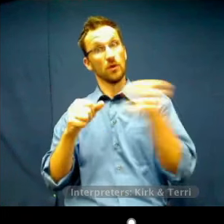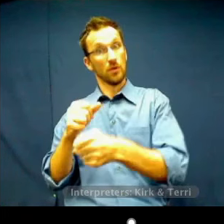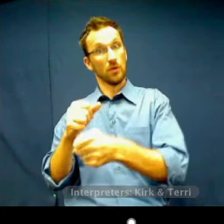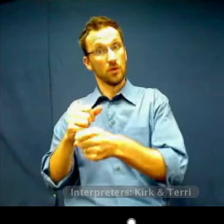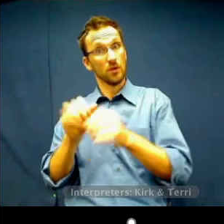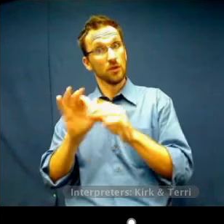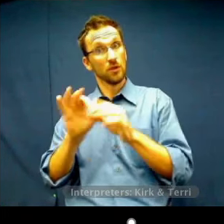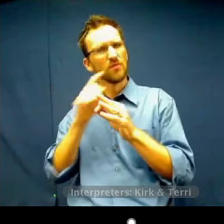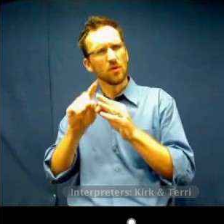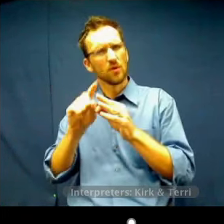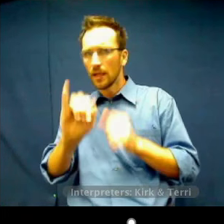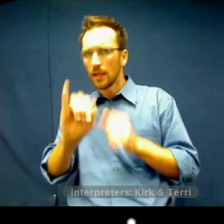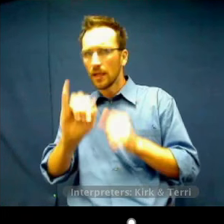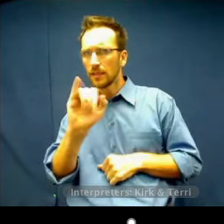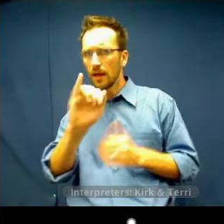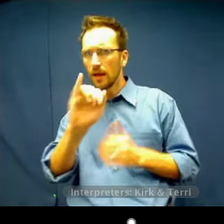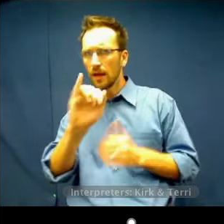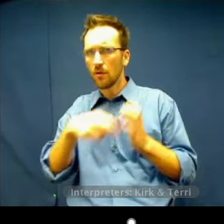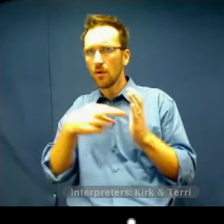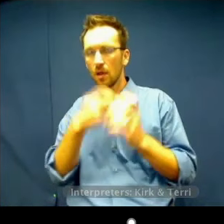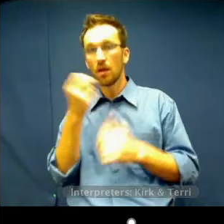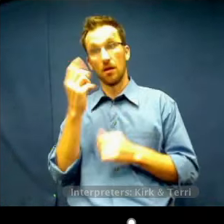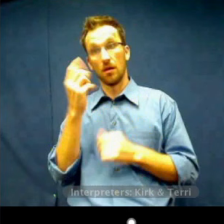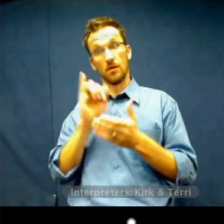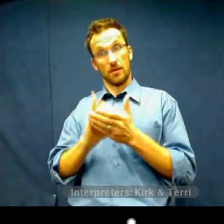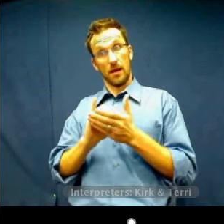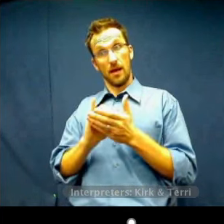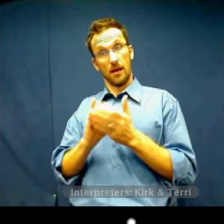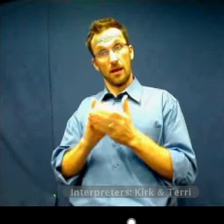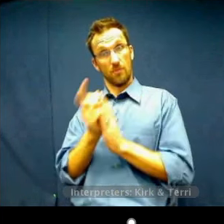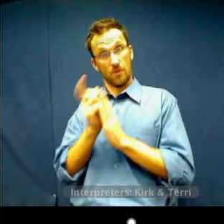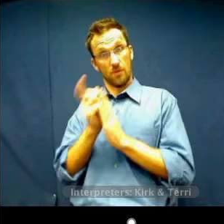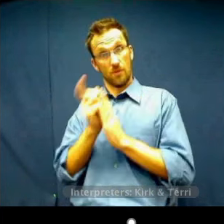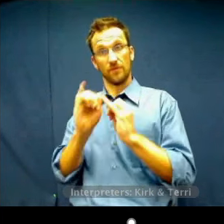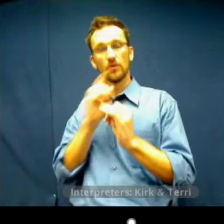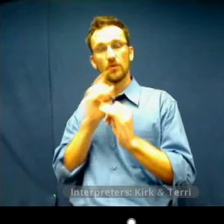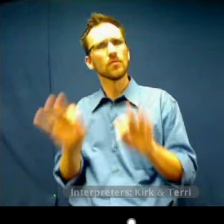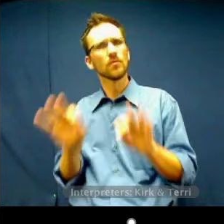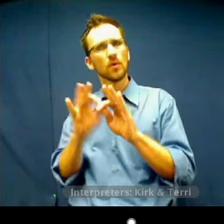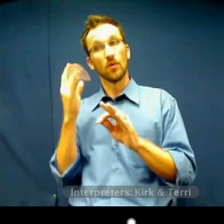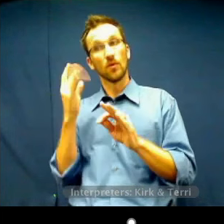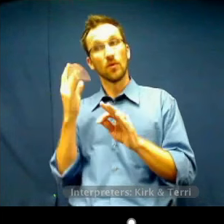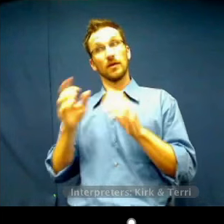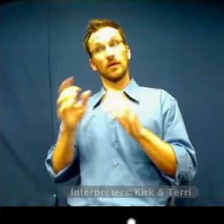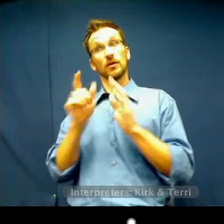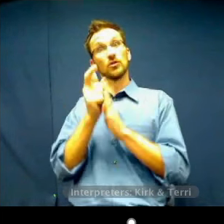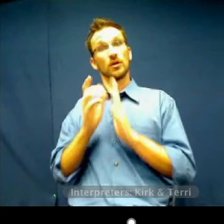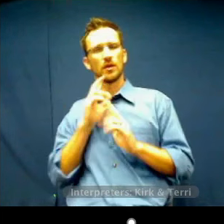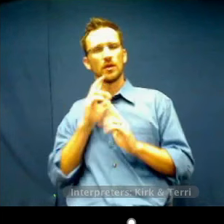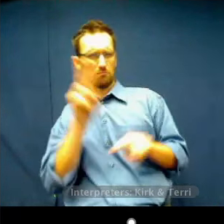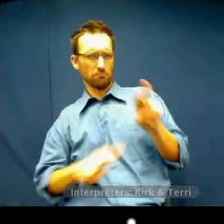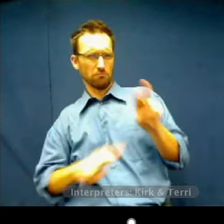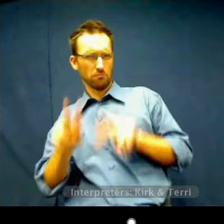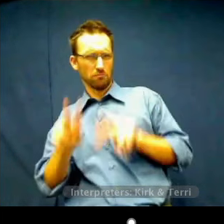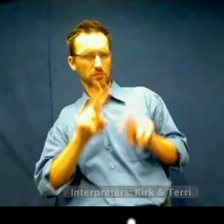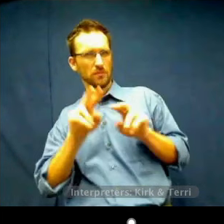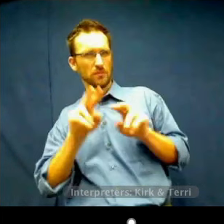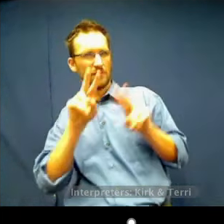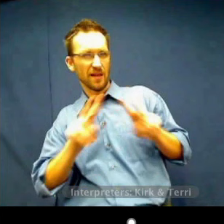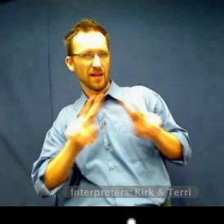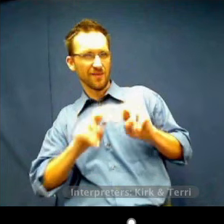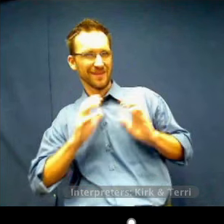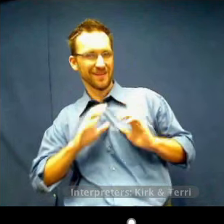and just know that it's a really critical time because the attorney's evaluating the client's evaluating the attorney, trying